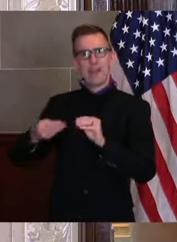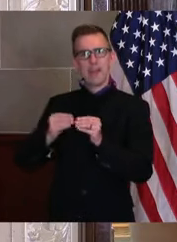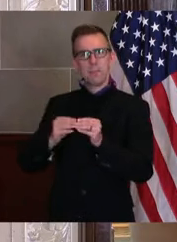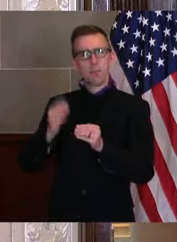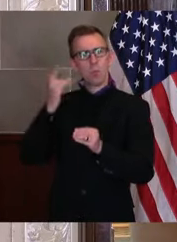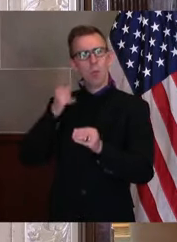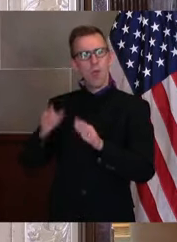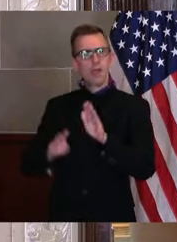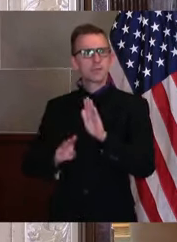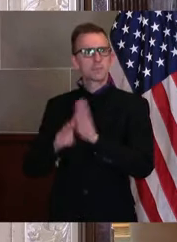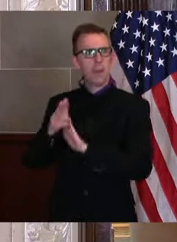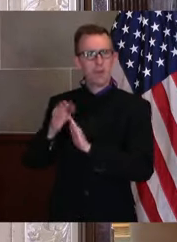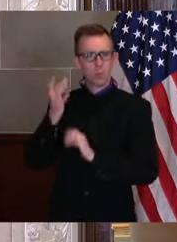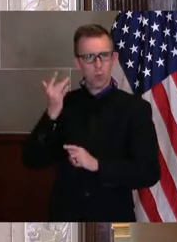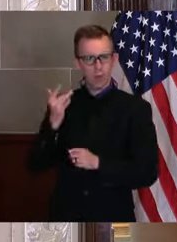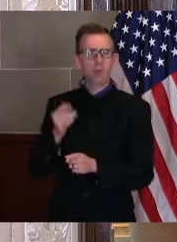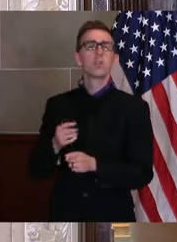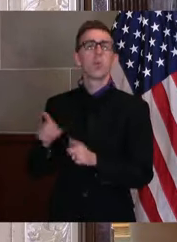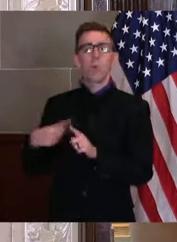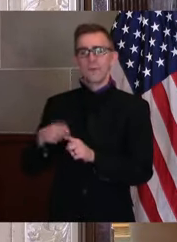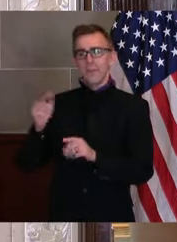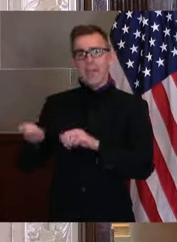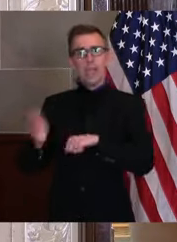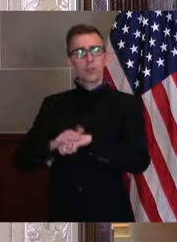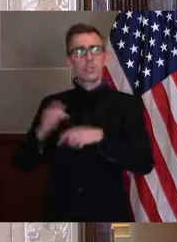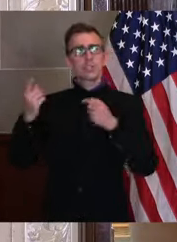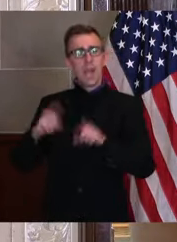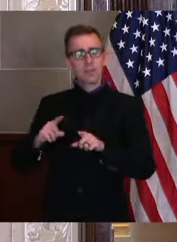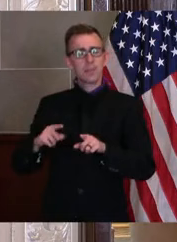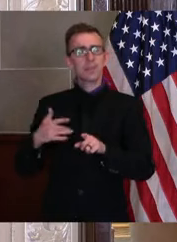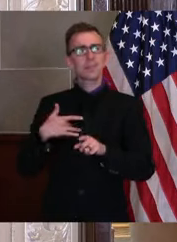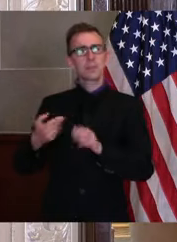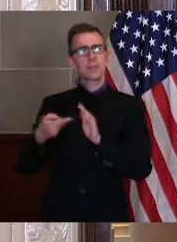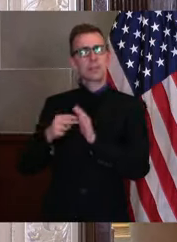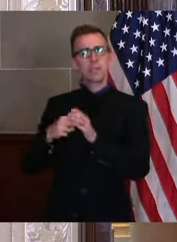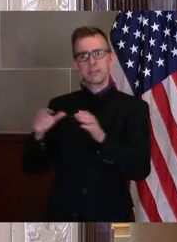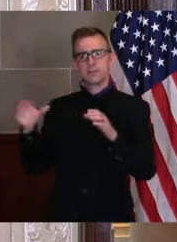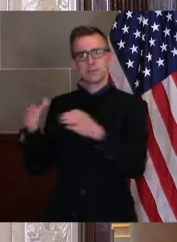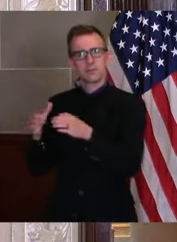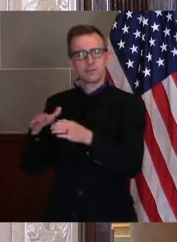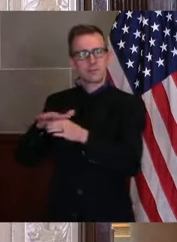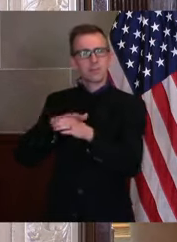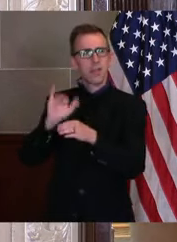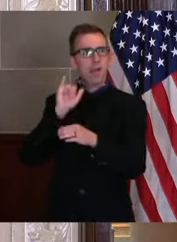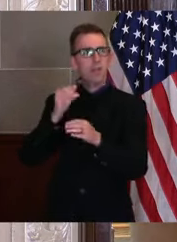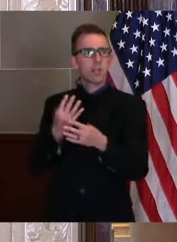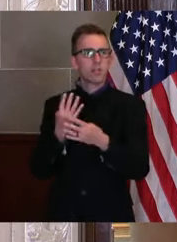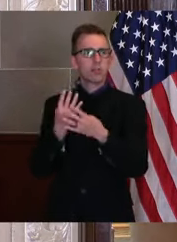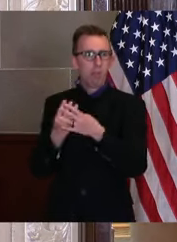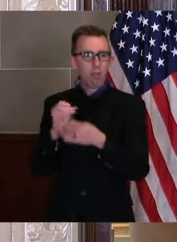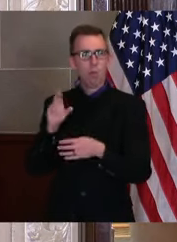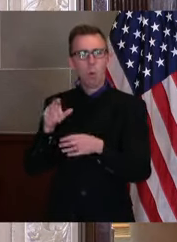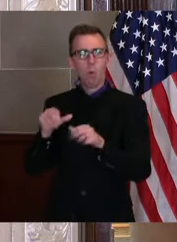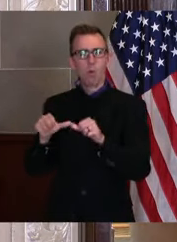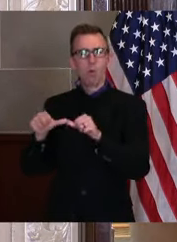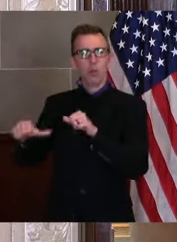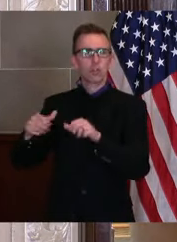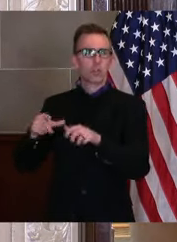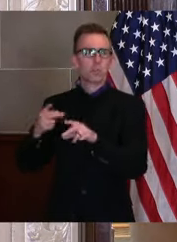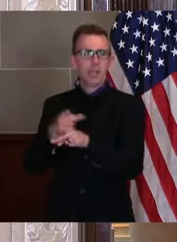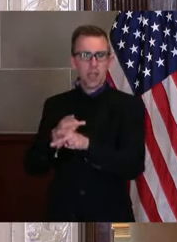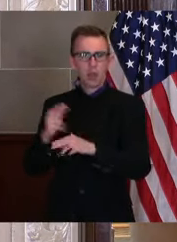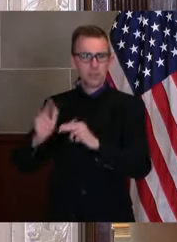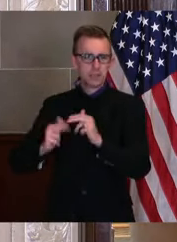when you have an increase like that, the first thing you think of is a congregated facility, whether it be a jail or a long-term care facility or